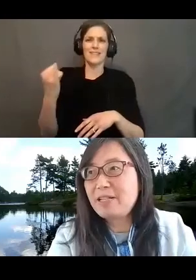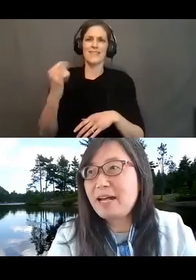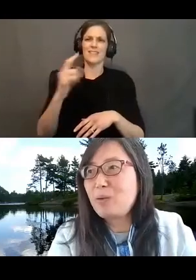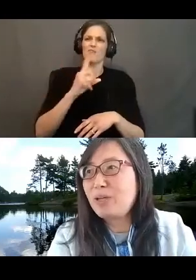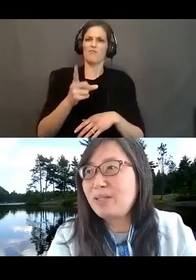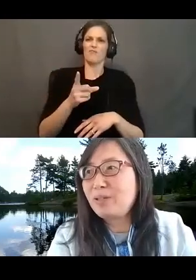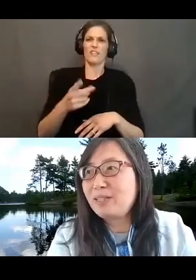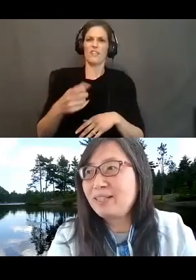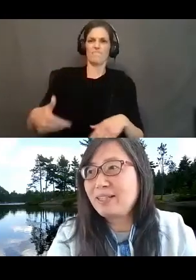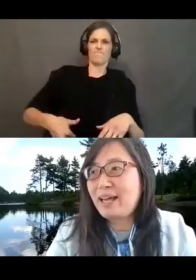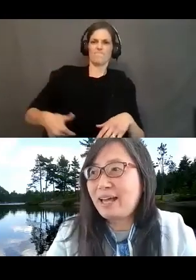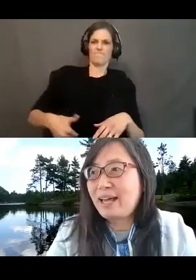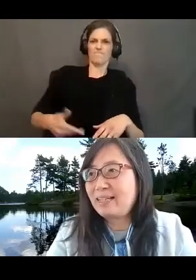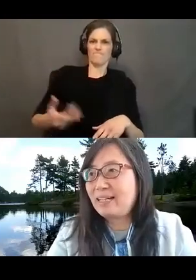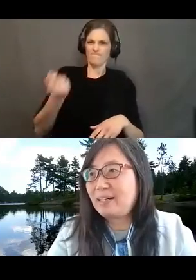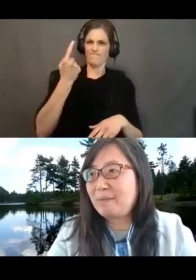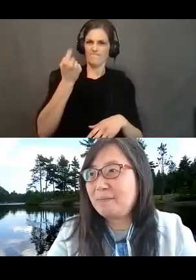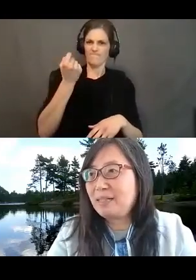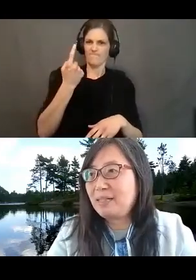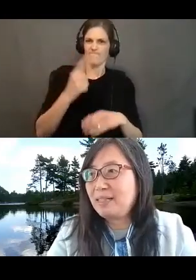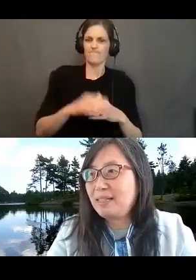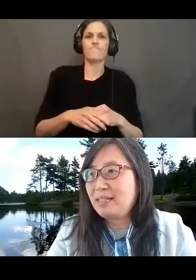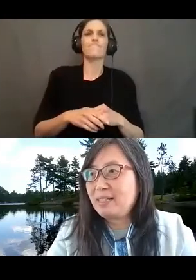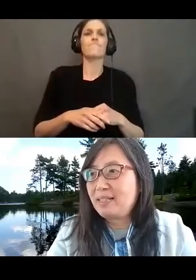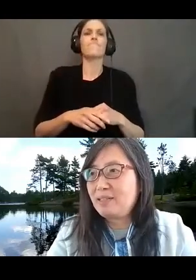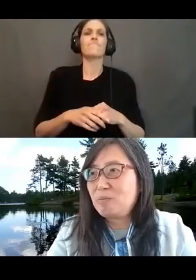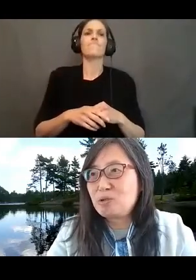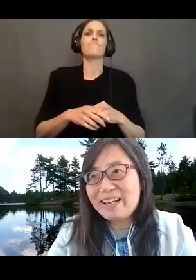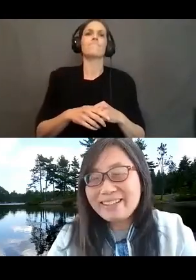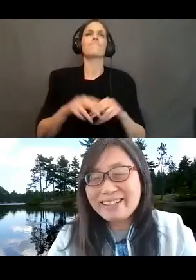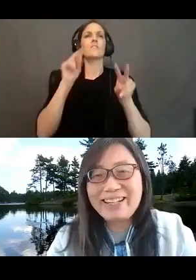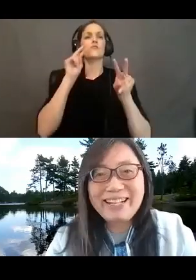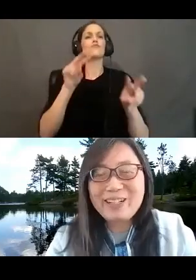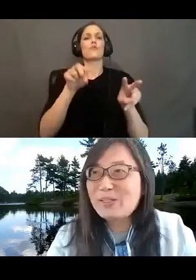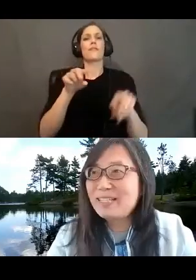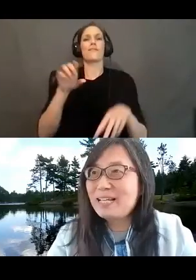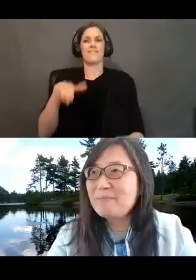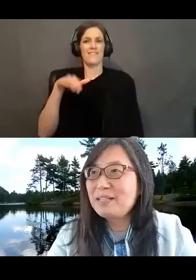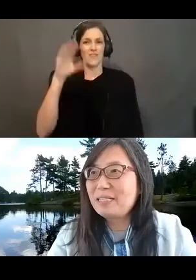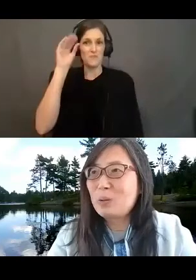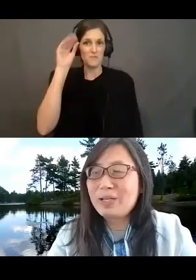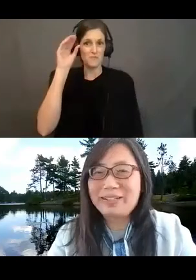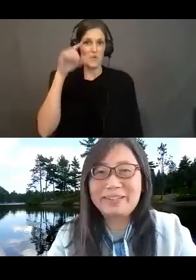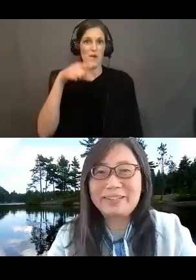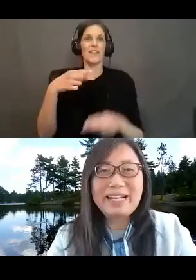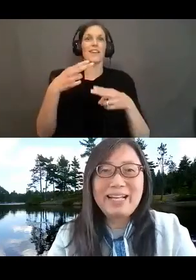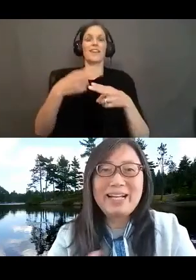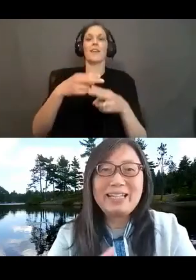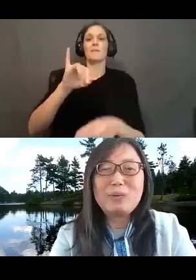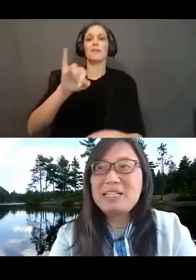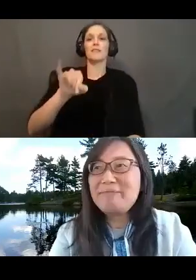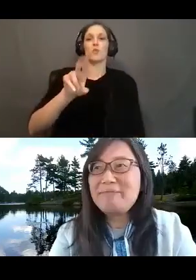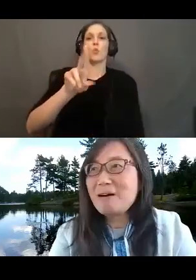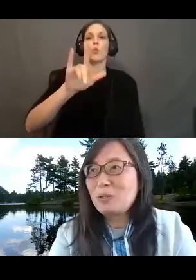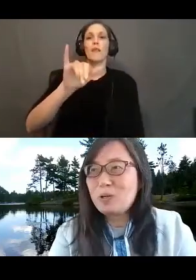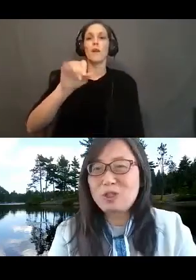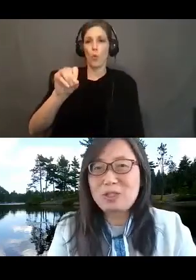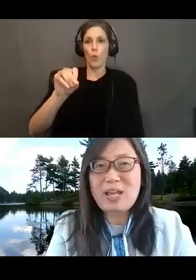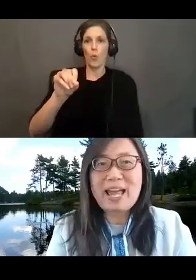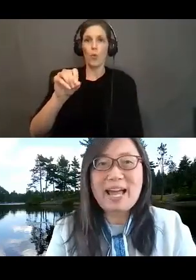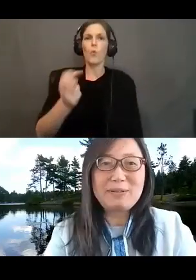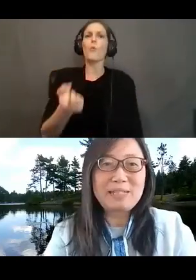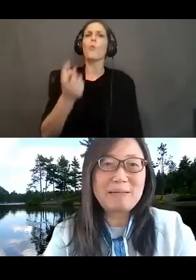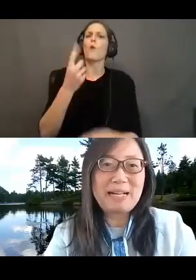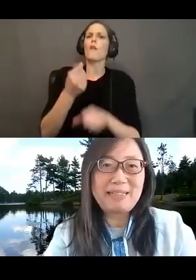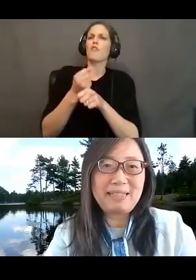Let's start with looking at this little boy whose name is Julio. And one of the causal questions